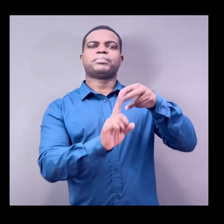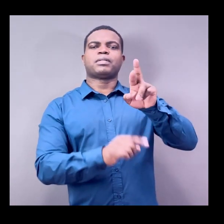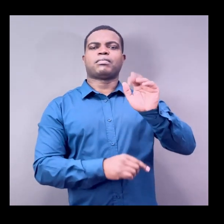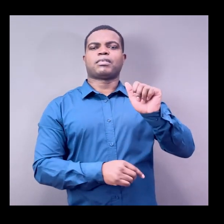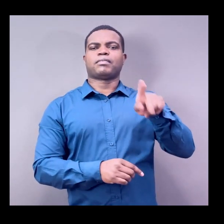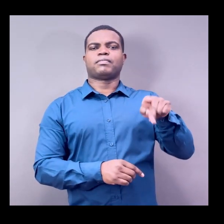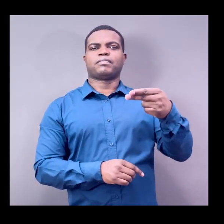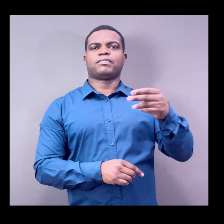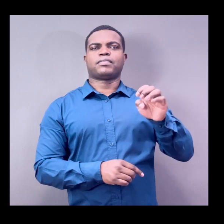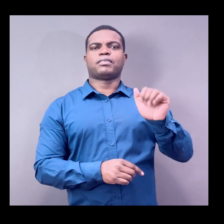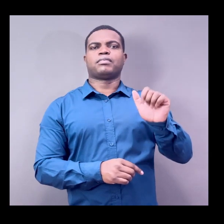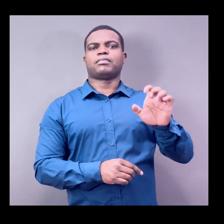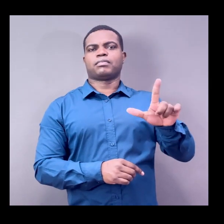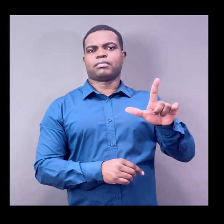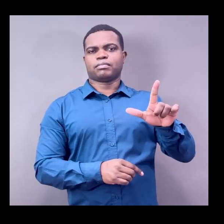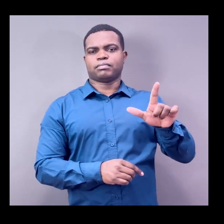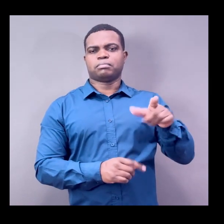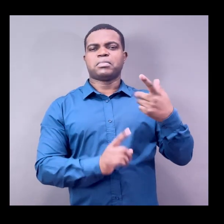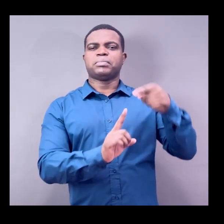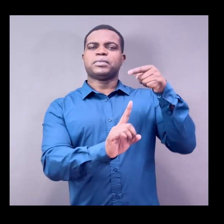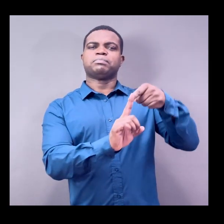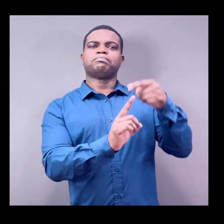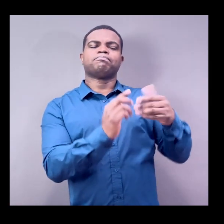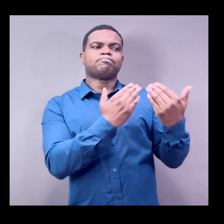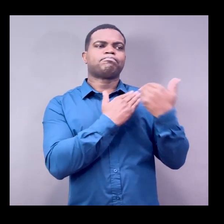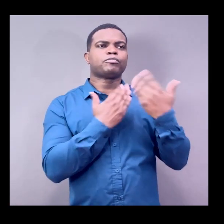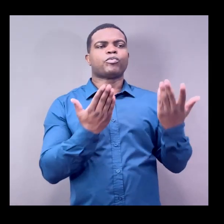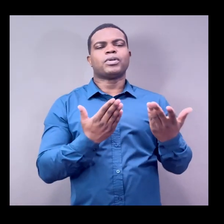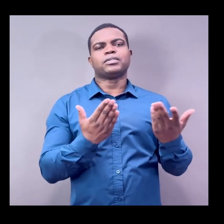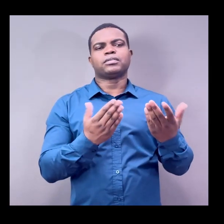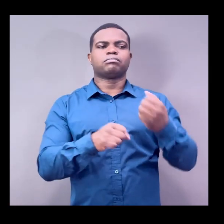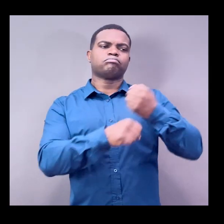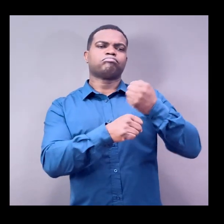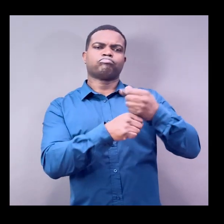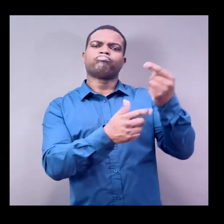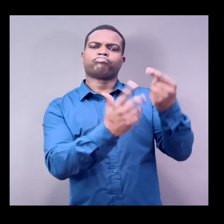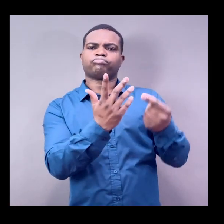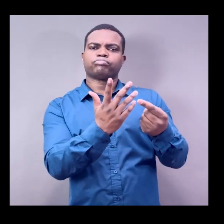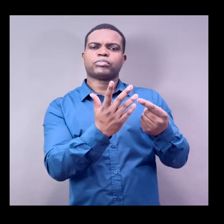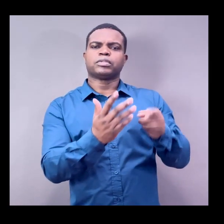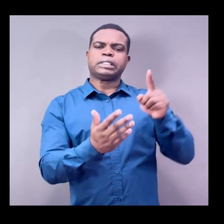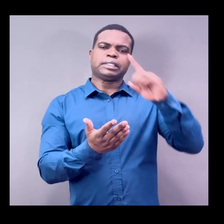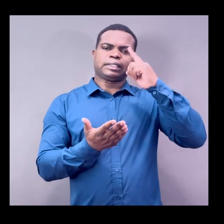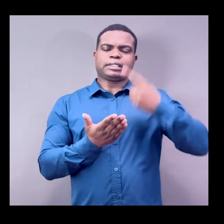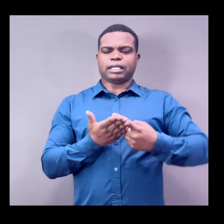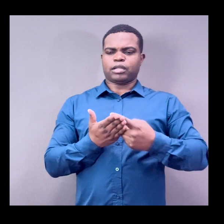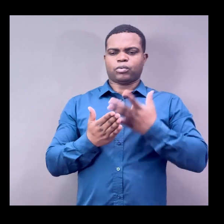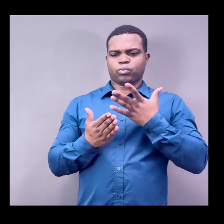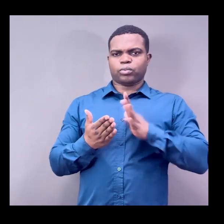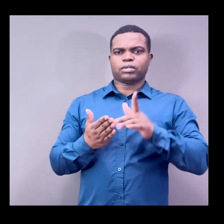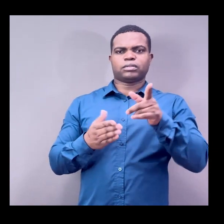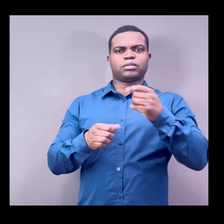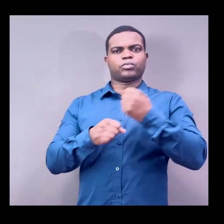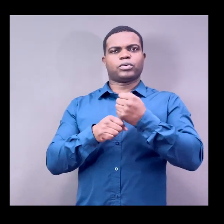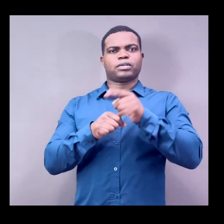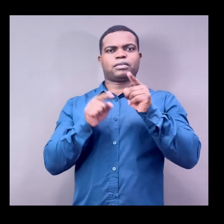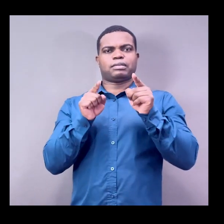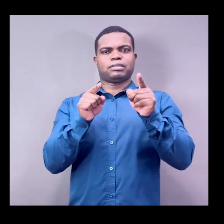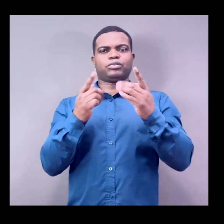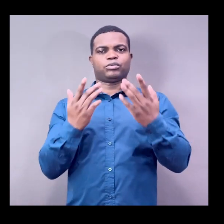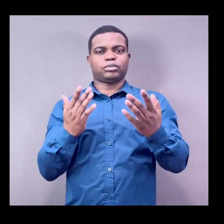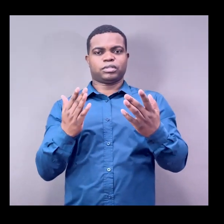Raphael. So Raphael is handling task 1. Raphael can decide to go and design a Gantt chart